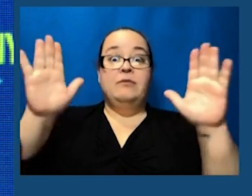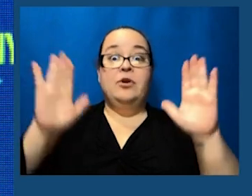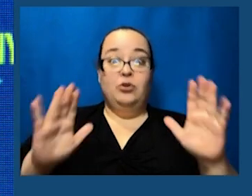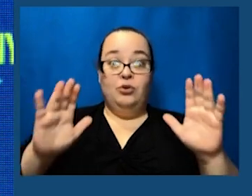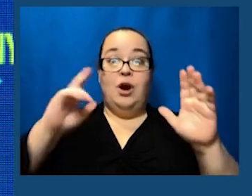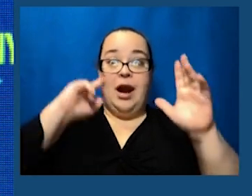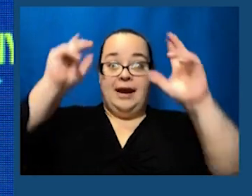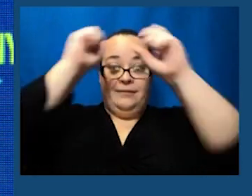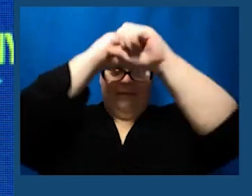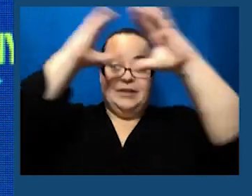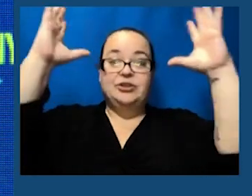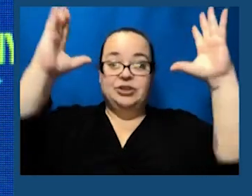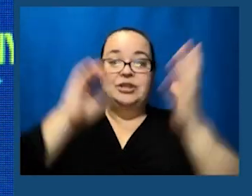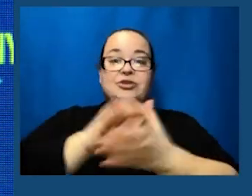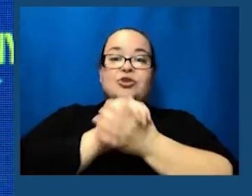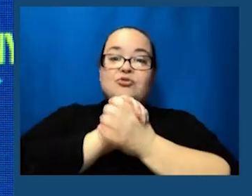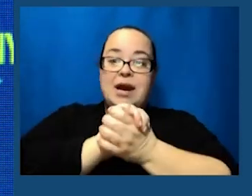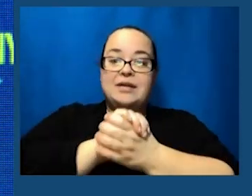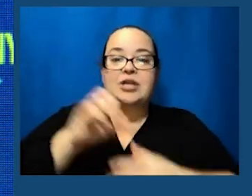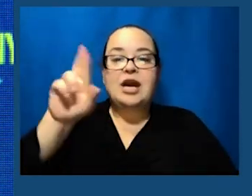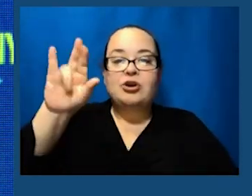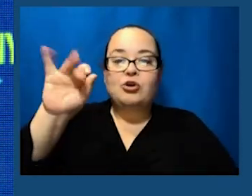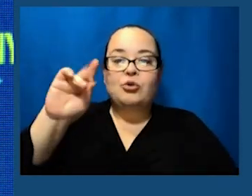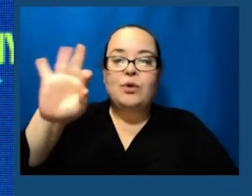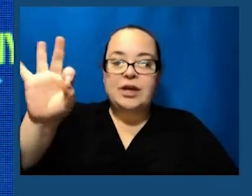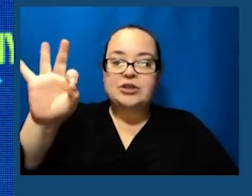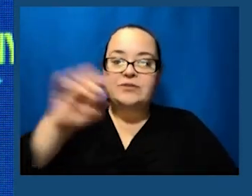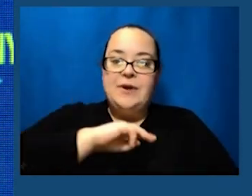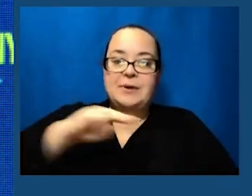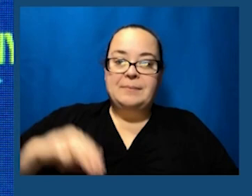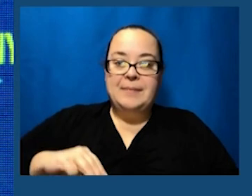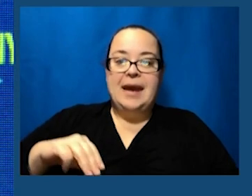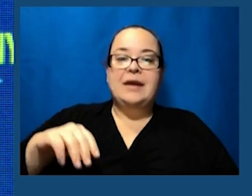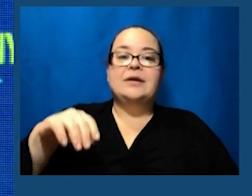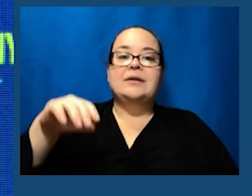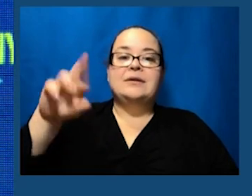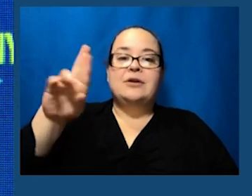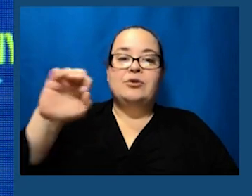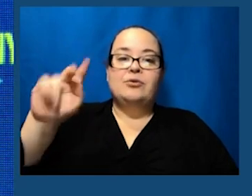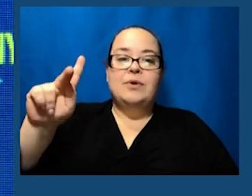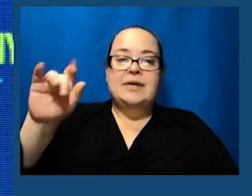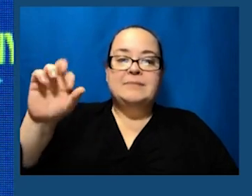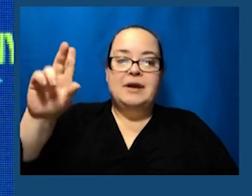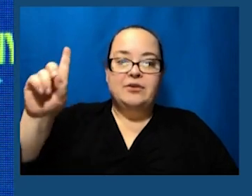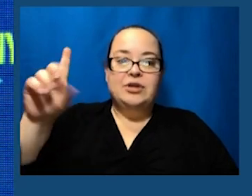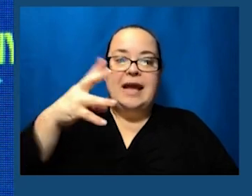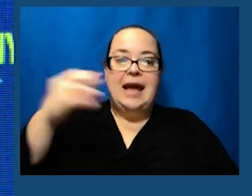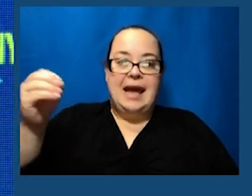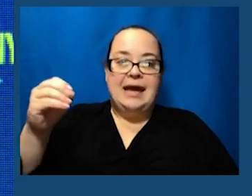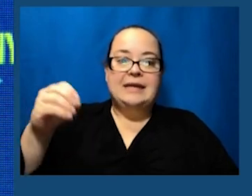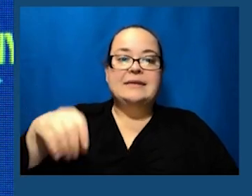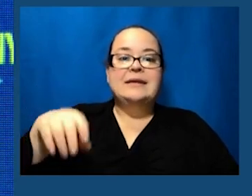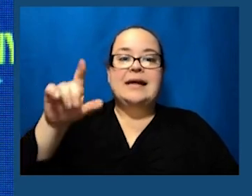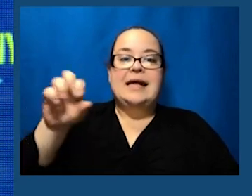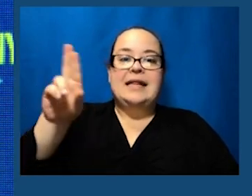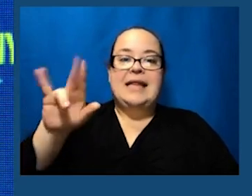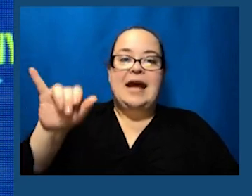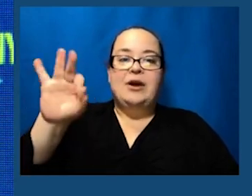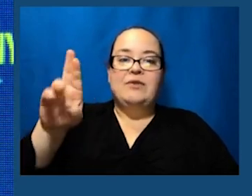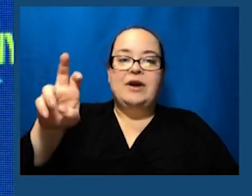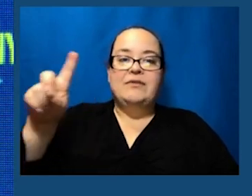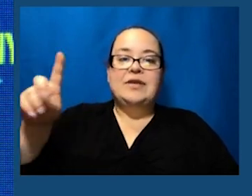congratulate Richfield Mayor Rick Spencer and town of Richfield Supervisor Larry Frignot, and Boonville Mayor